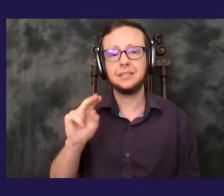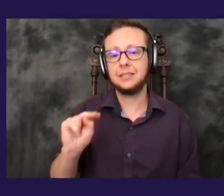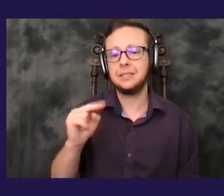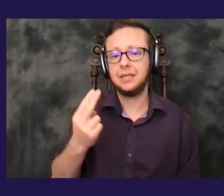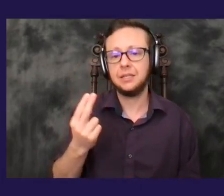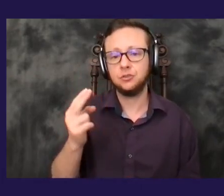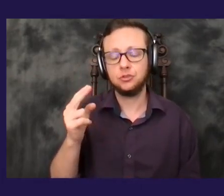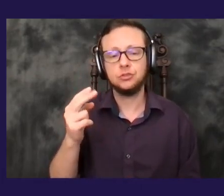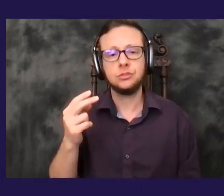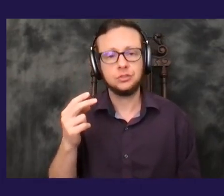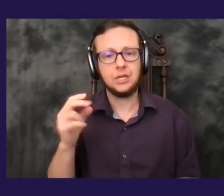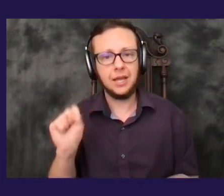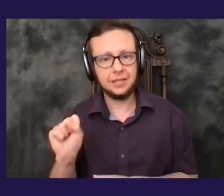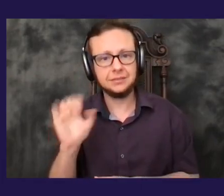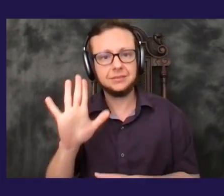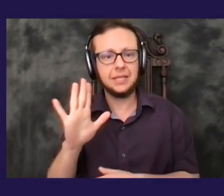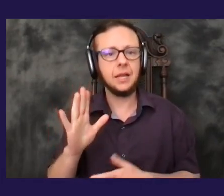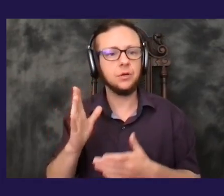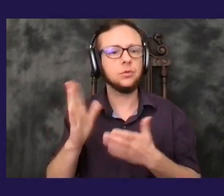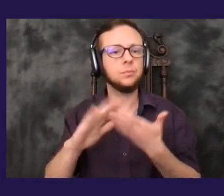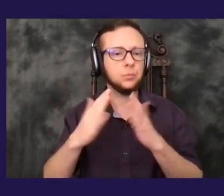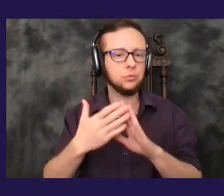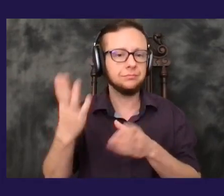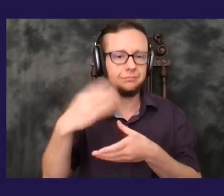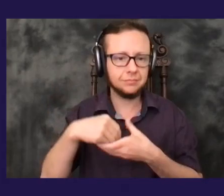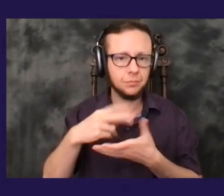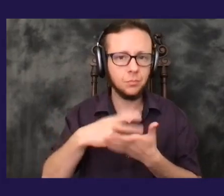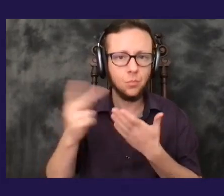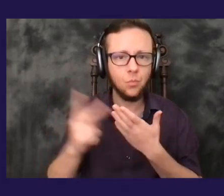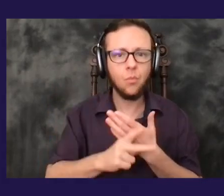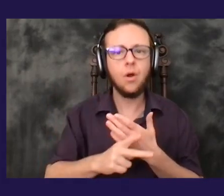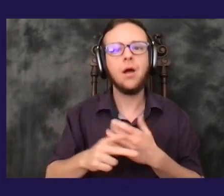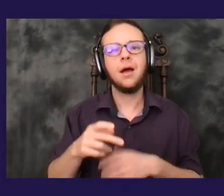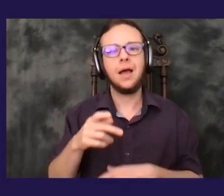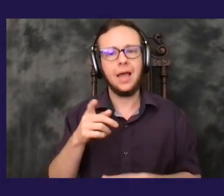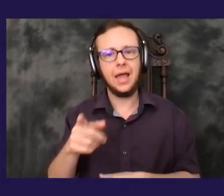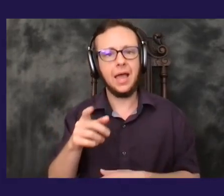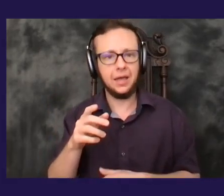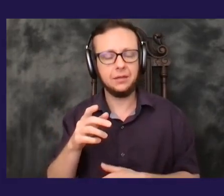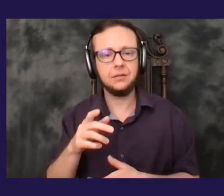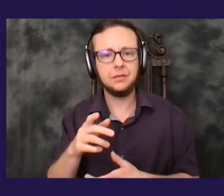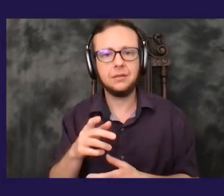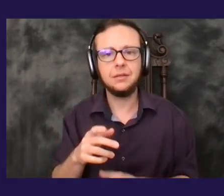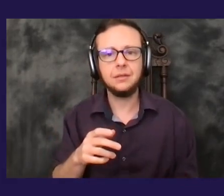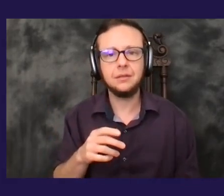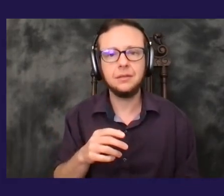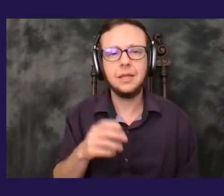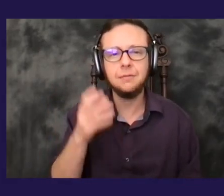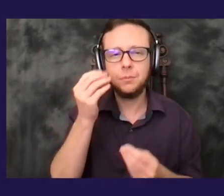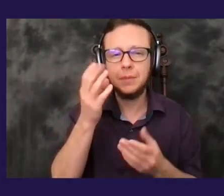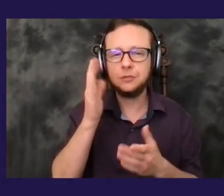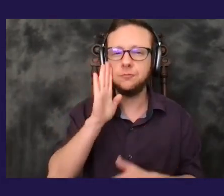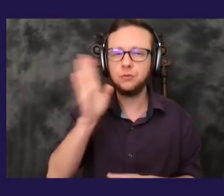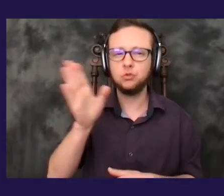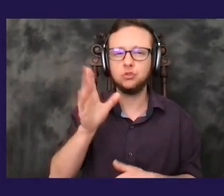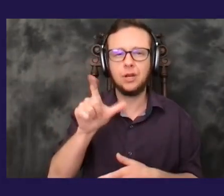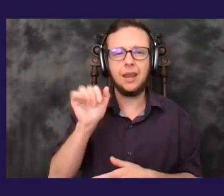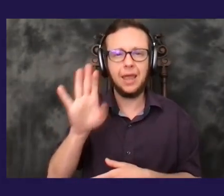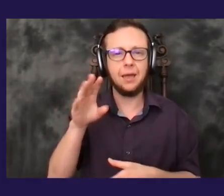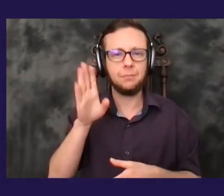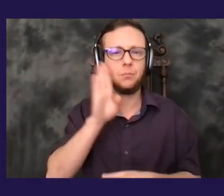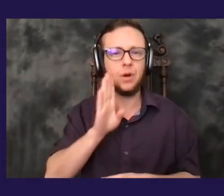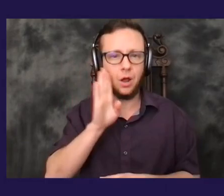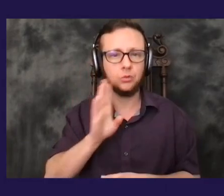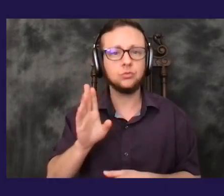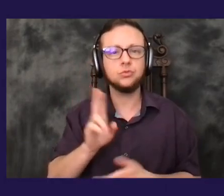program, and Information Futures Lab at Brown University has also done a number of really interesting things with a recent report that they came out